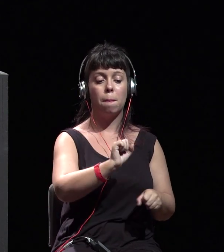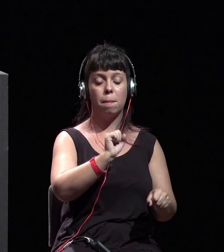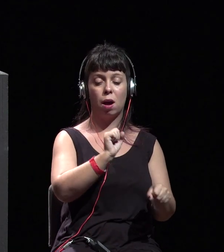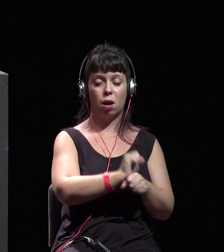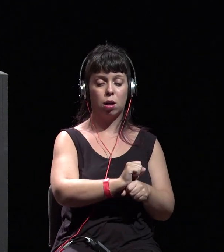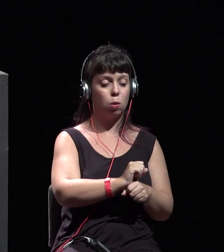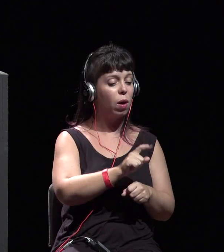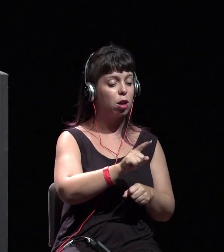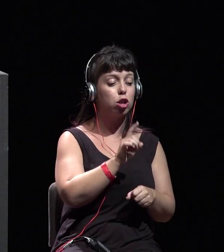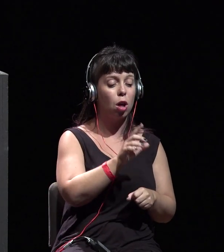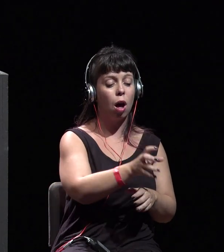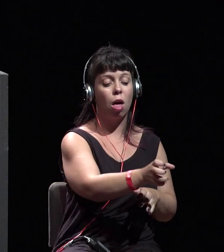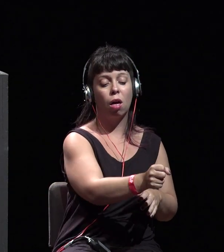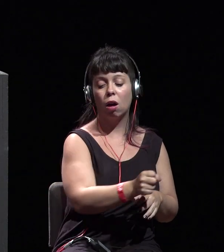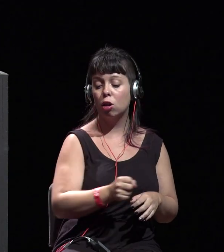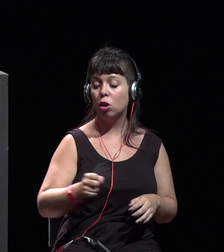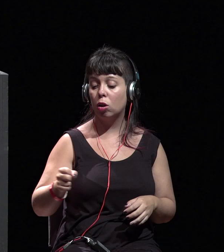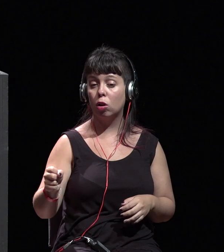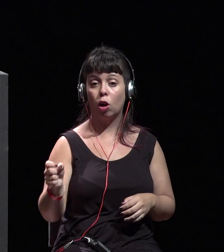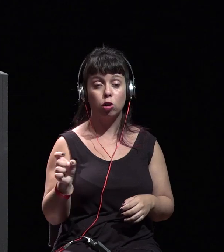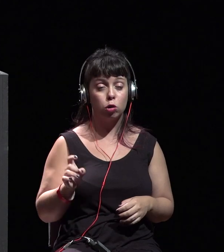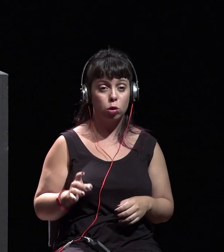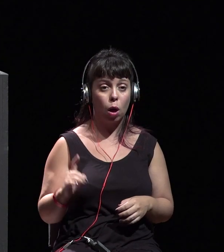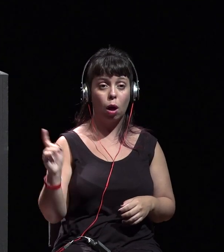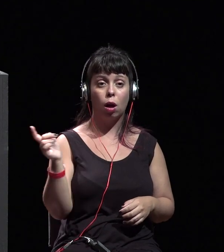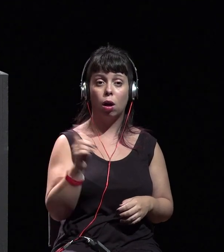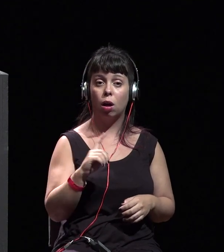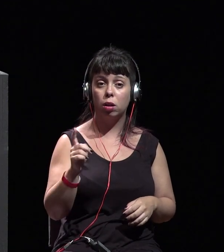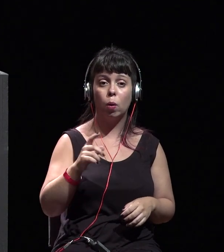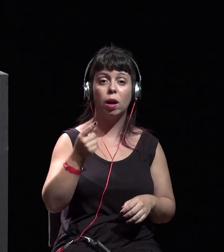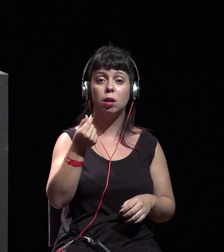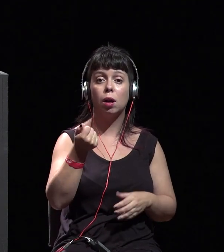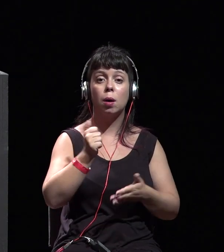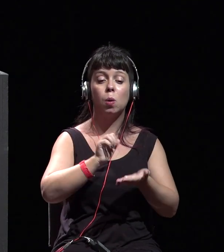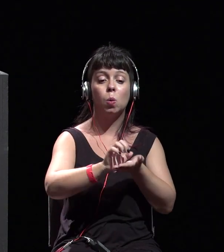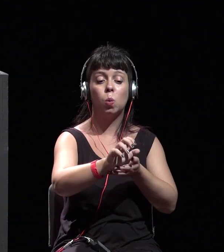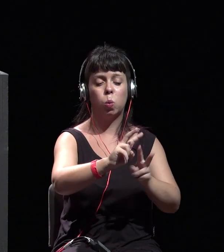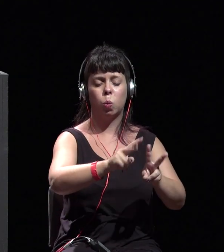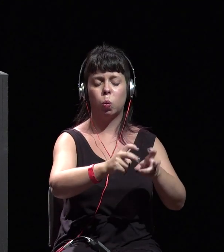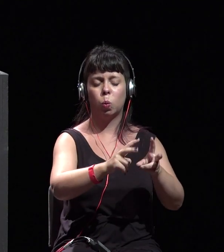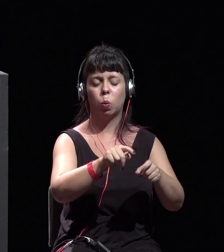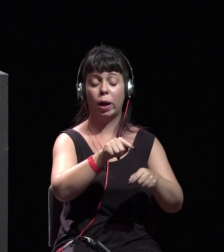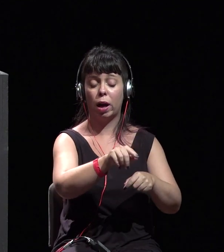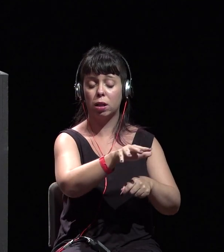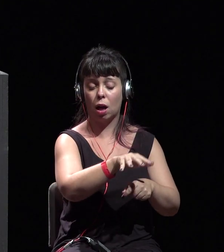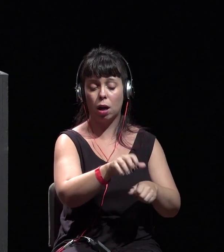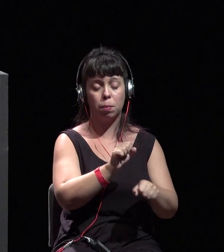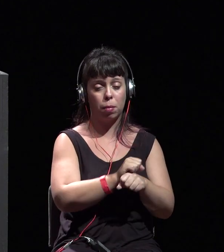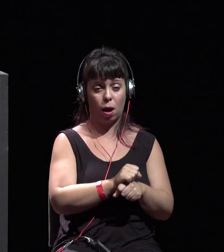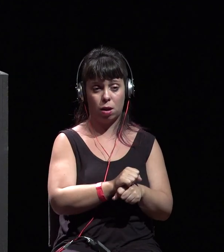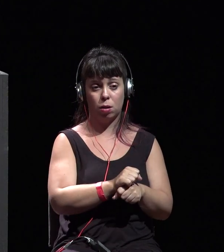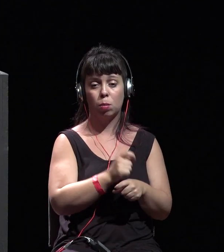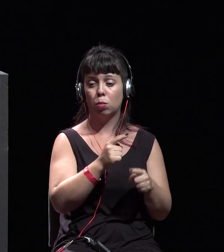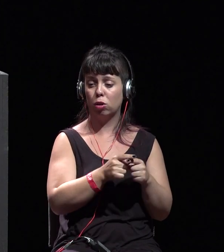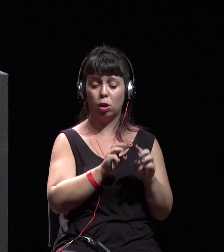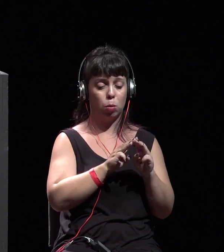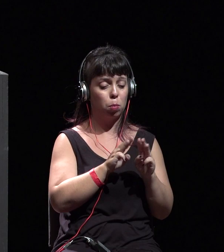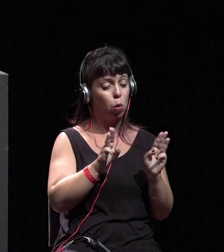museum, especially given the fact that this has always been bigger than the museum for us? How do we reorient ourselves to the city in a major